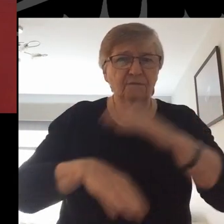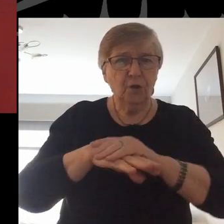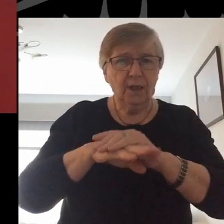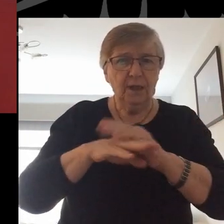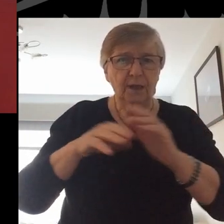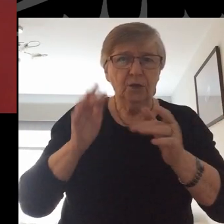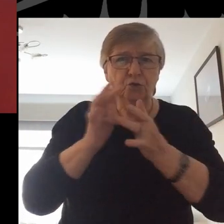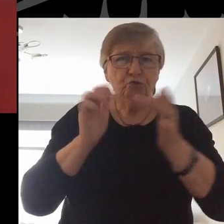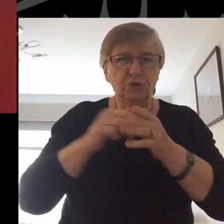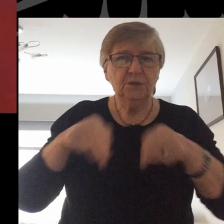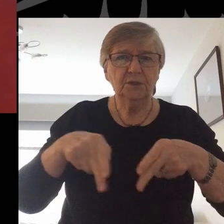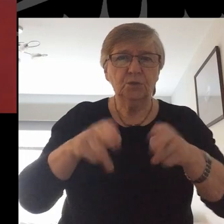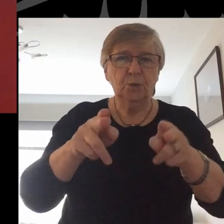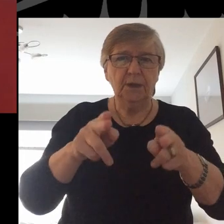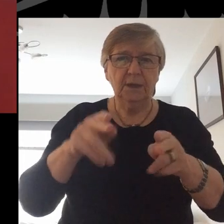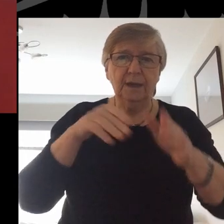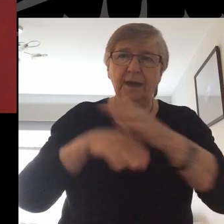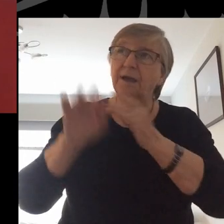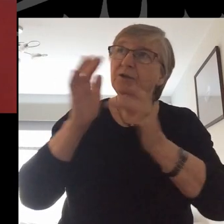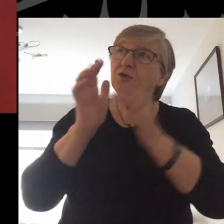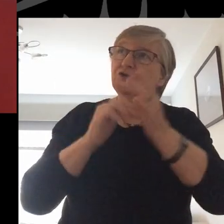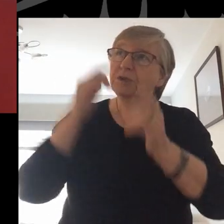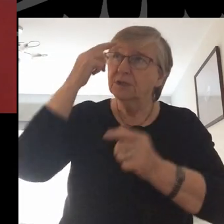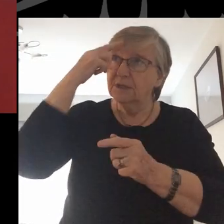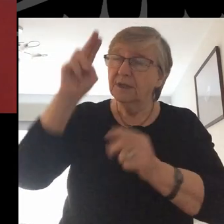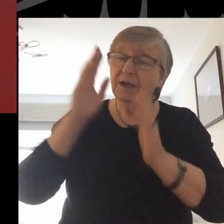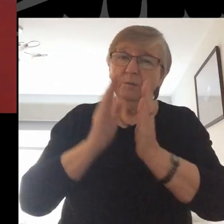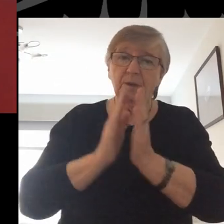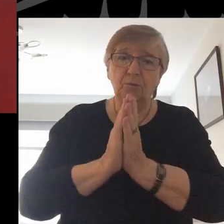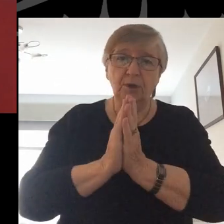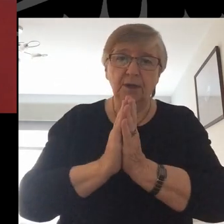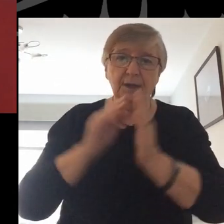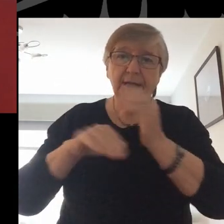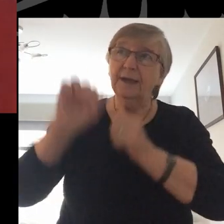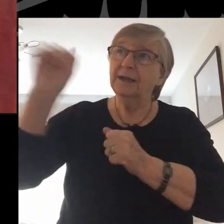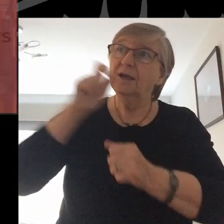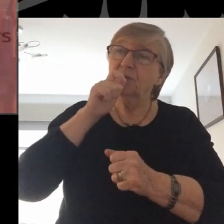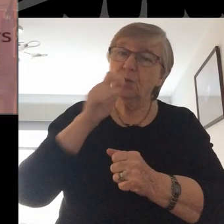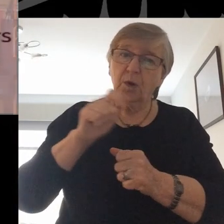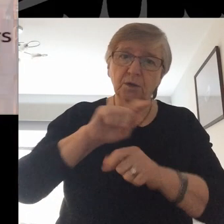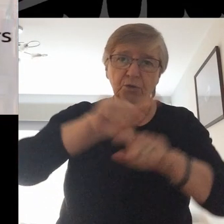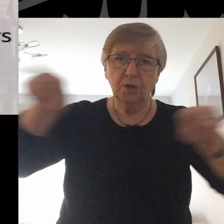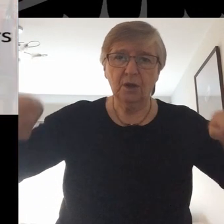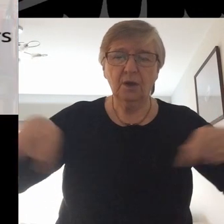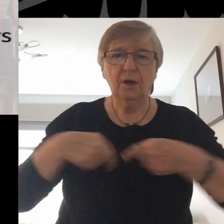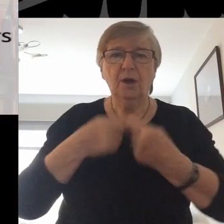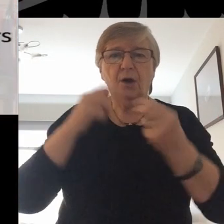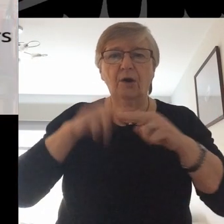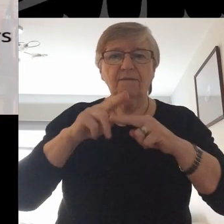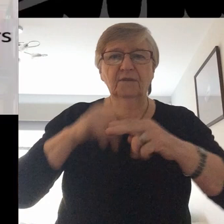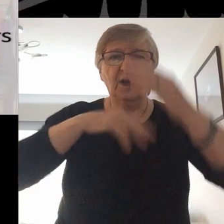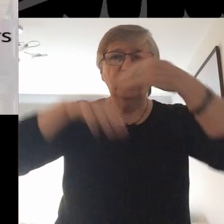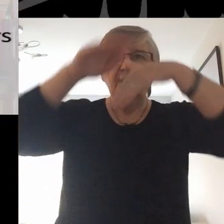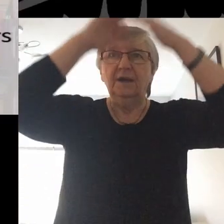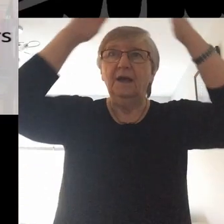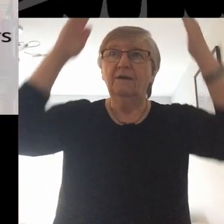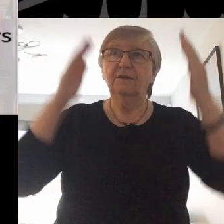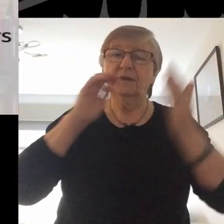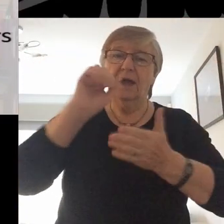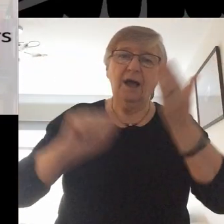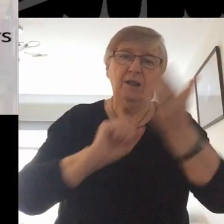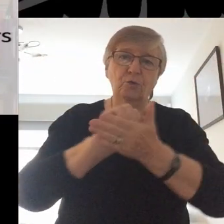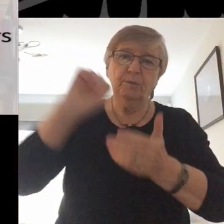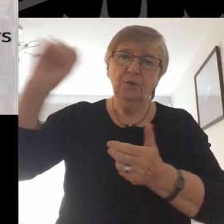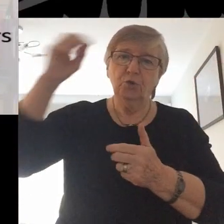in whose name we pray. And in whose words we gather up our prayers. Our Father in heaven, hallowed be your